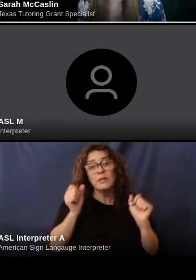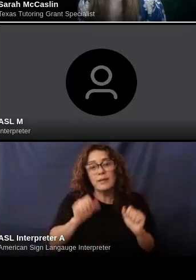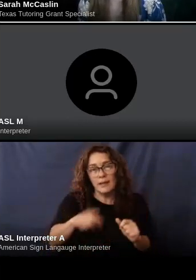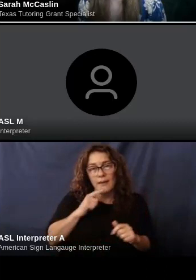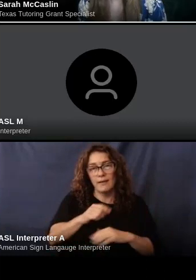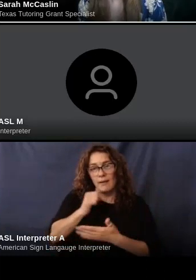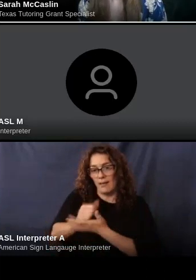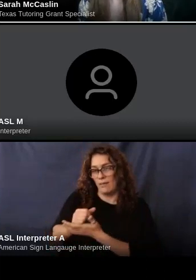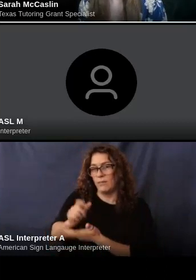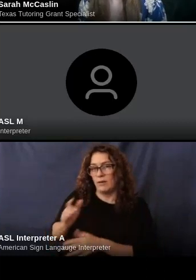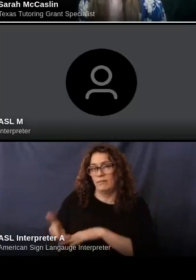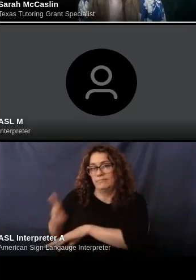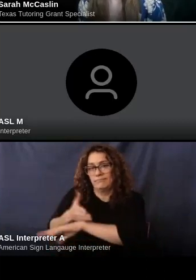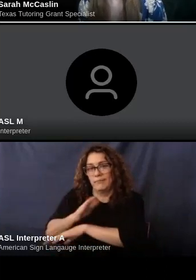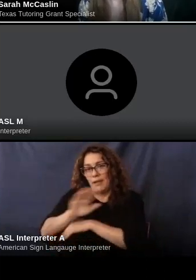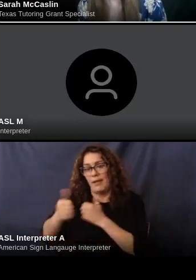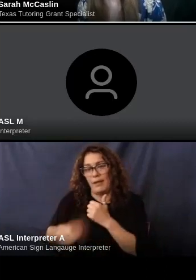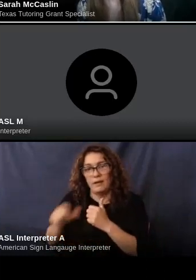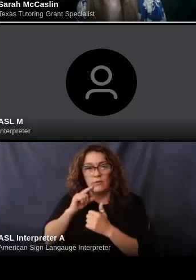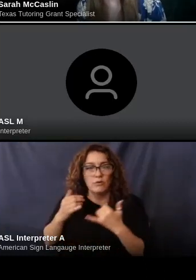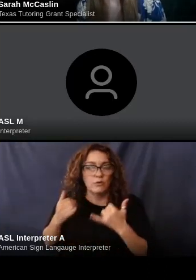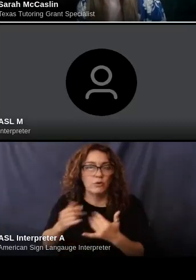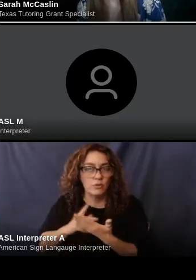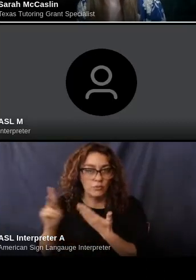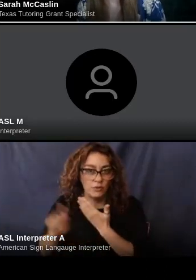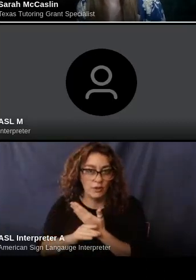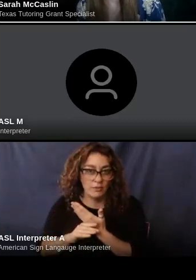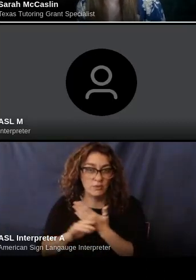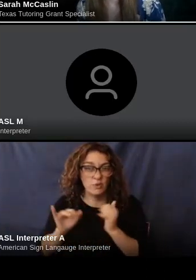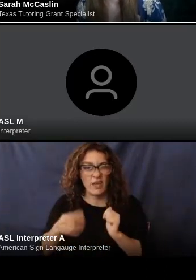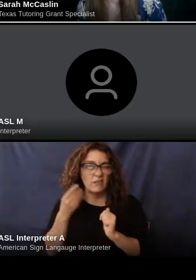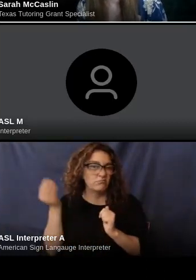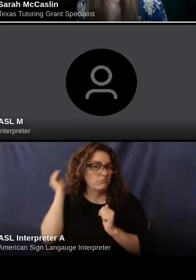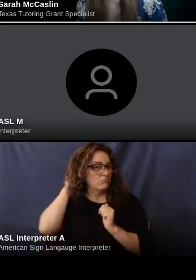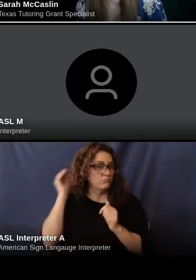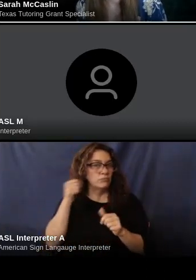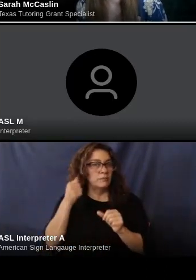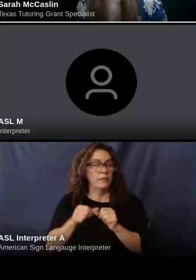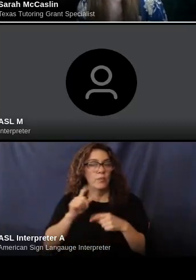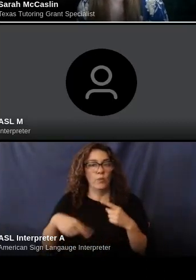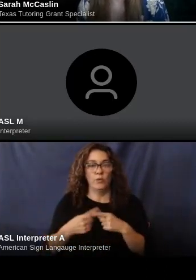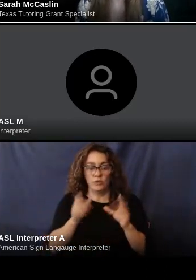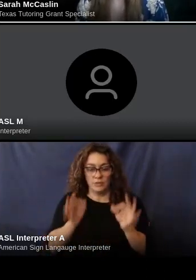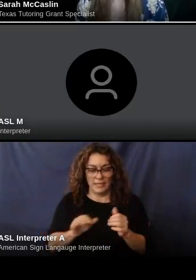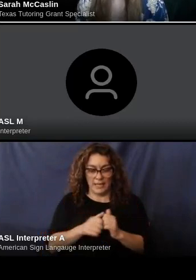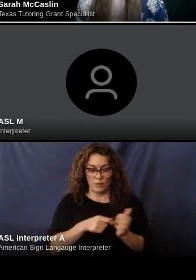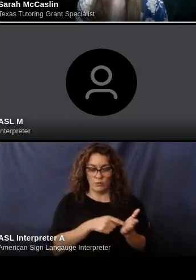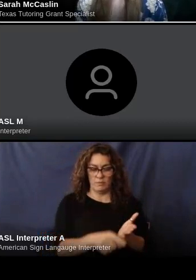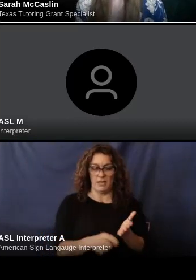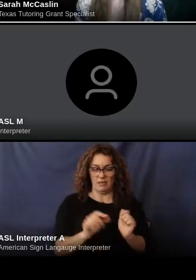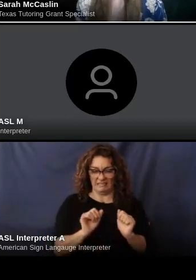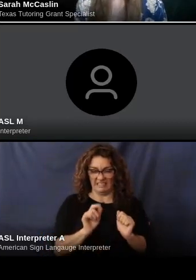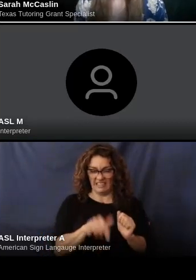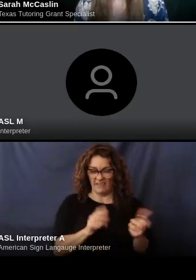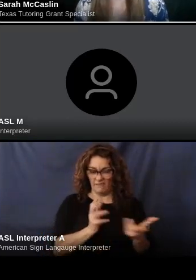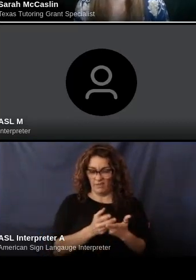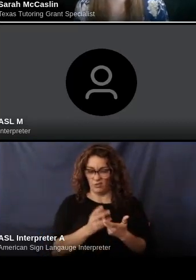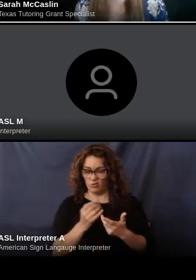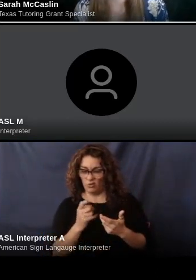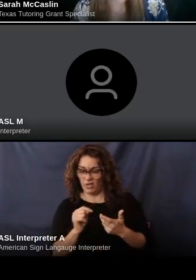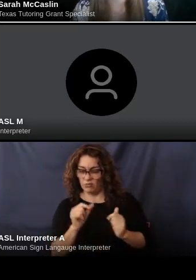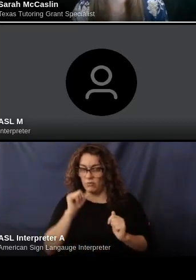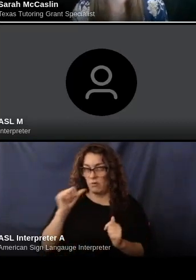you guys have now. But again, just keep that in mind as you're determining what you're spending money